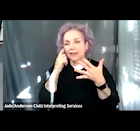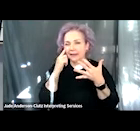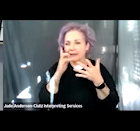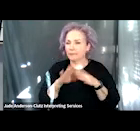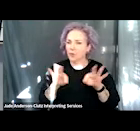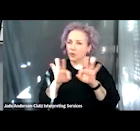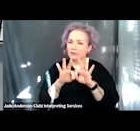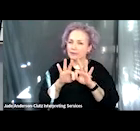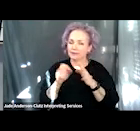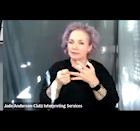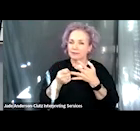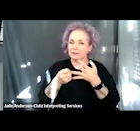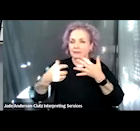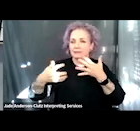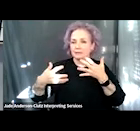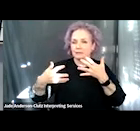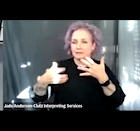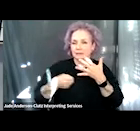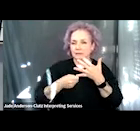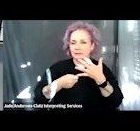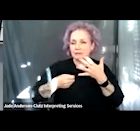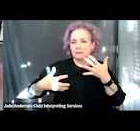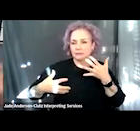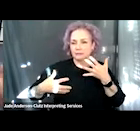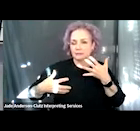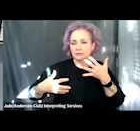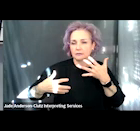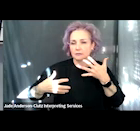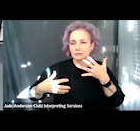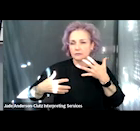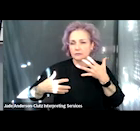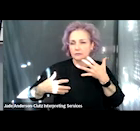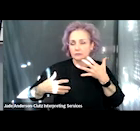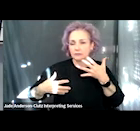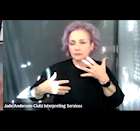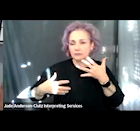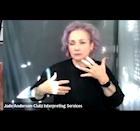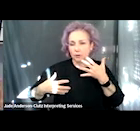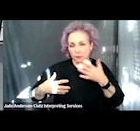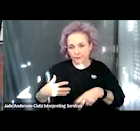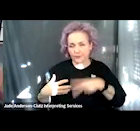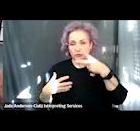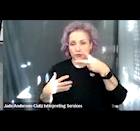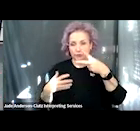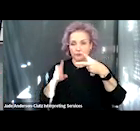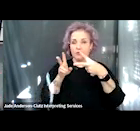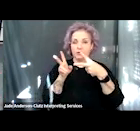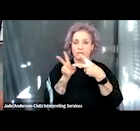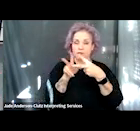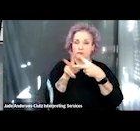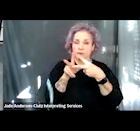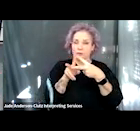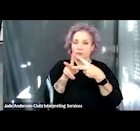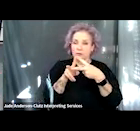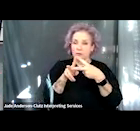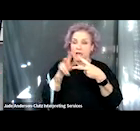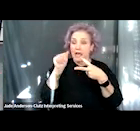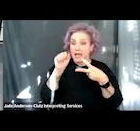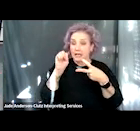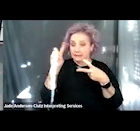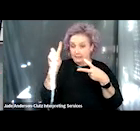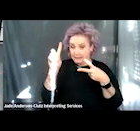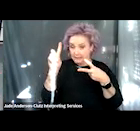look like. So they're actually pretty different from each other. If you ignore the fact that at some point back in history, autism